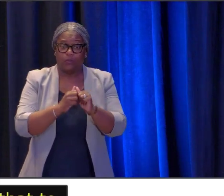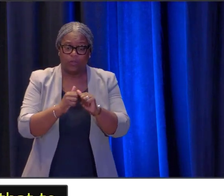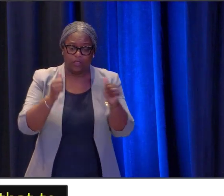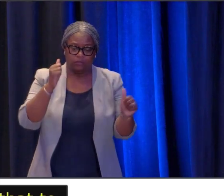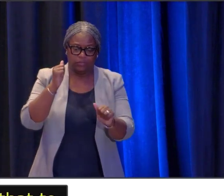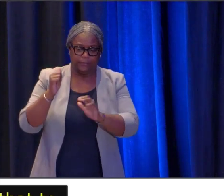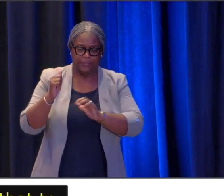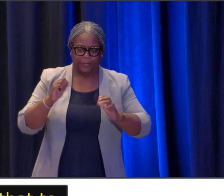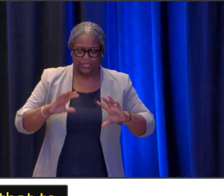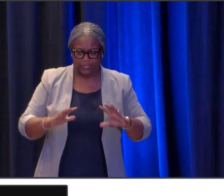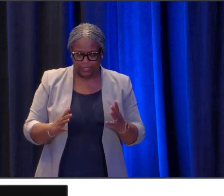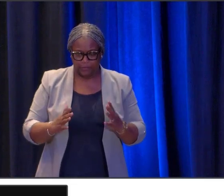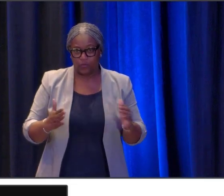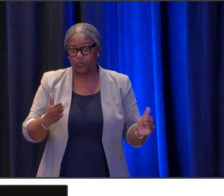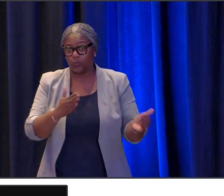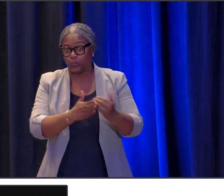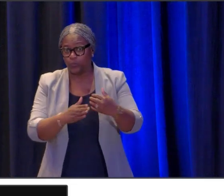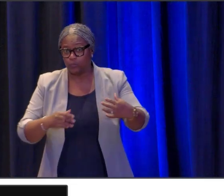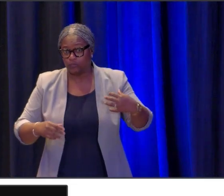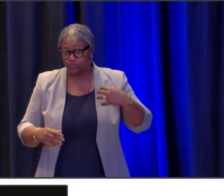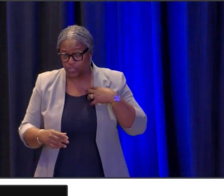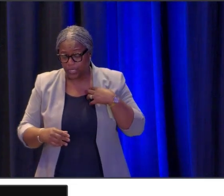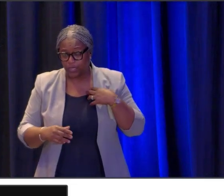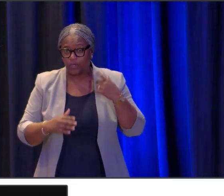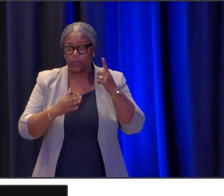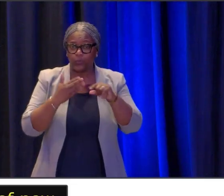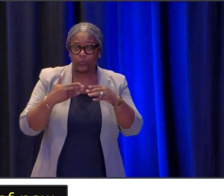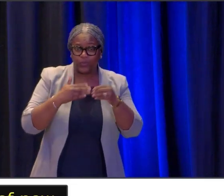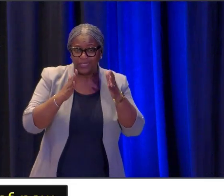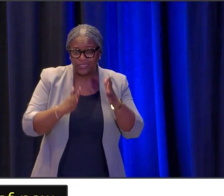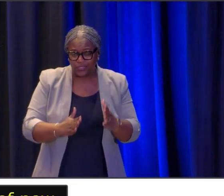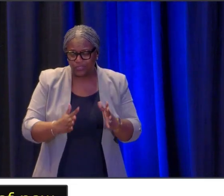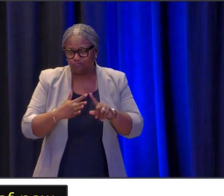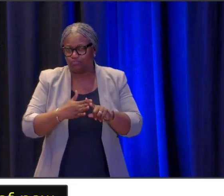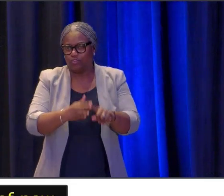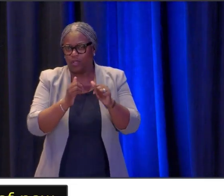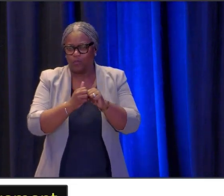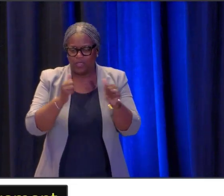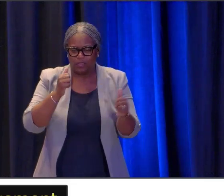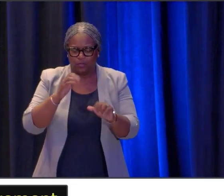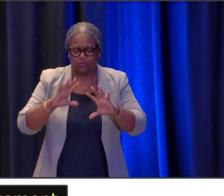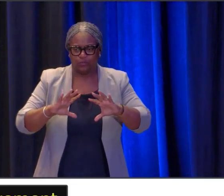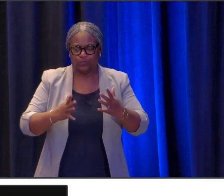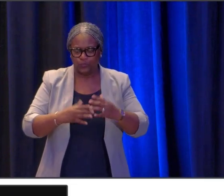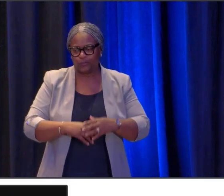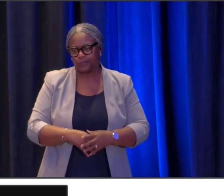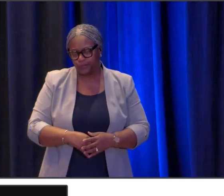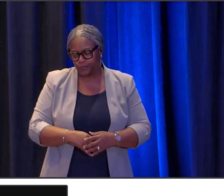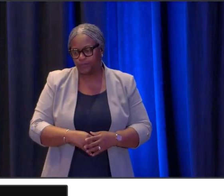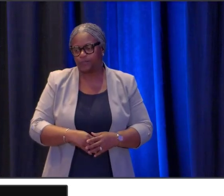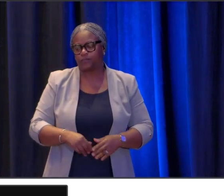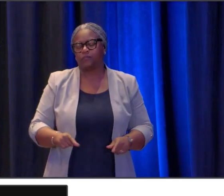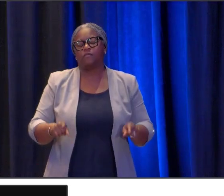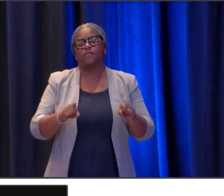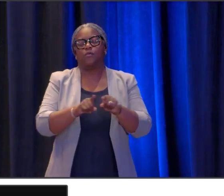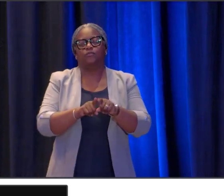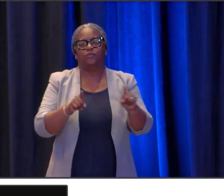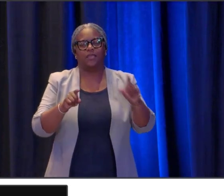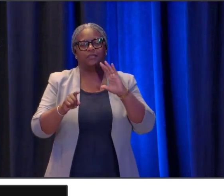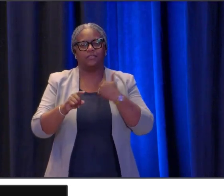new leaders in our movement. And those subcommittees are just an amazing place to start. So we'll be focusing on that as